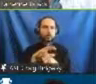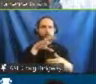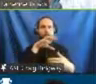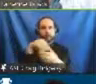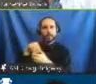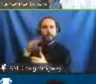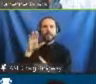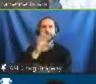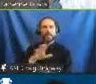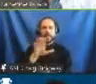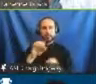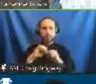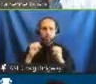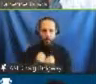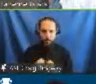their society.